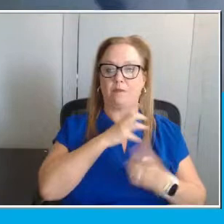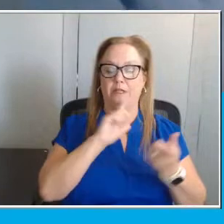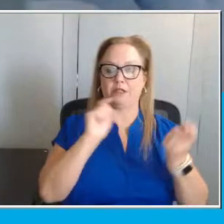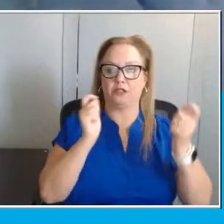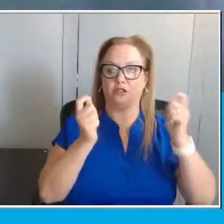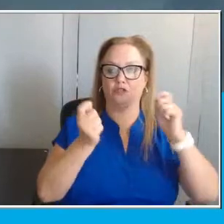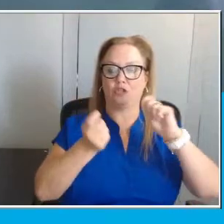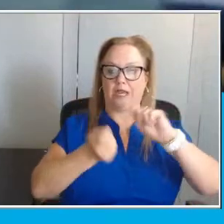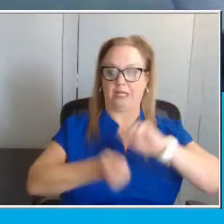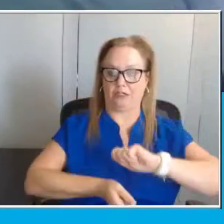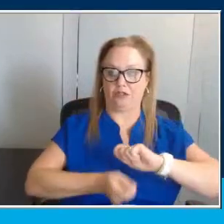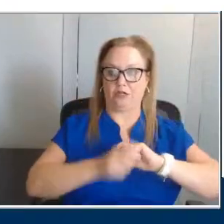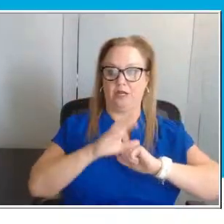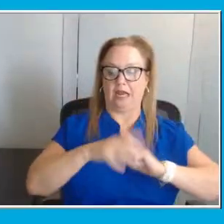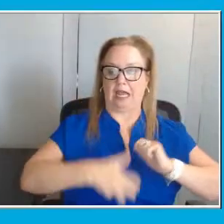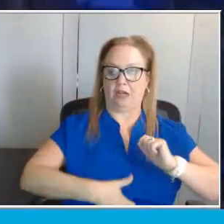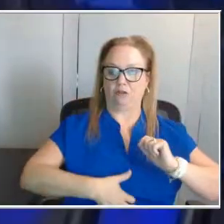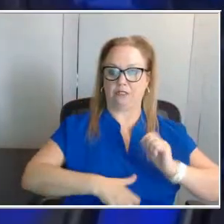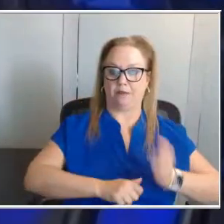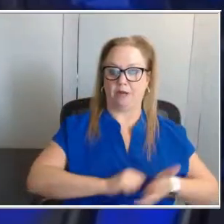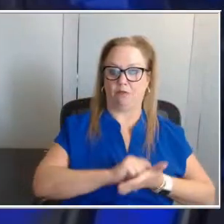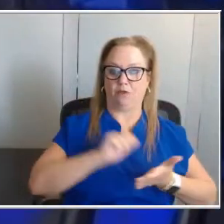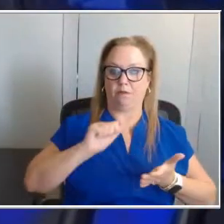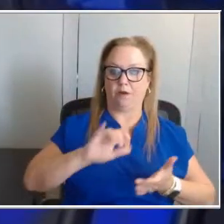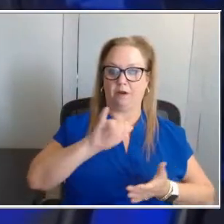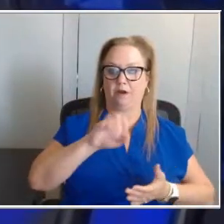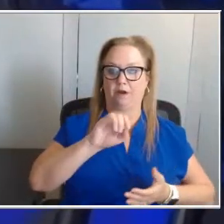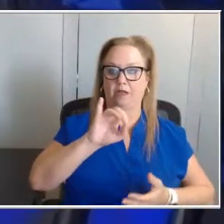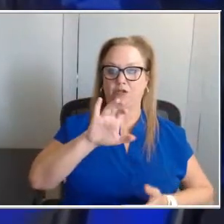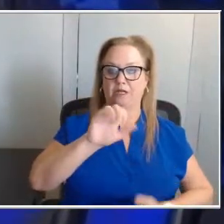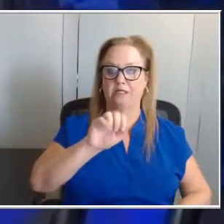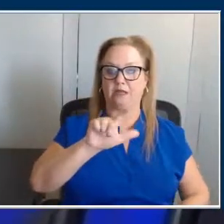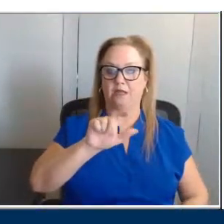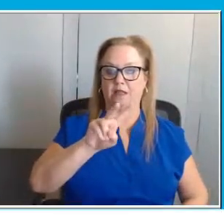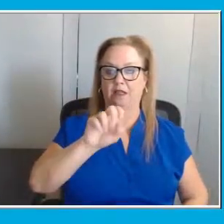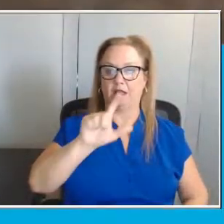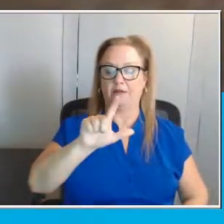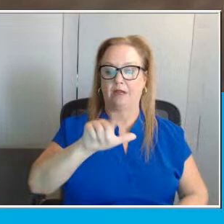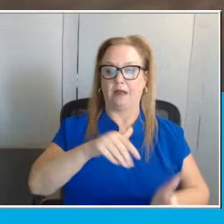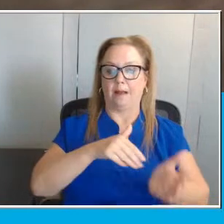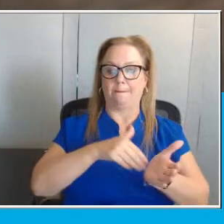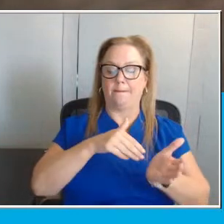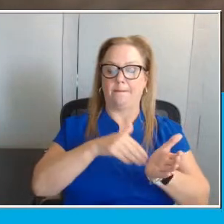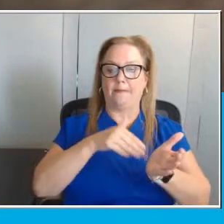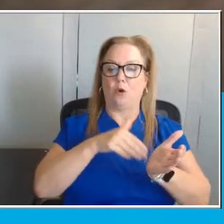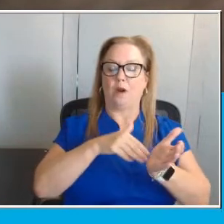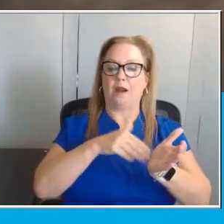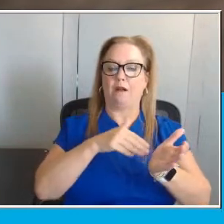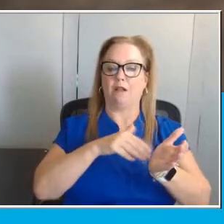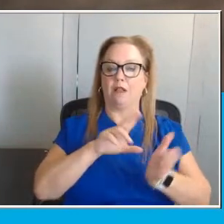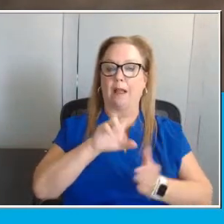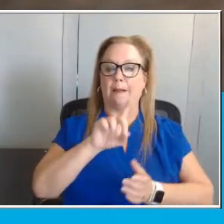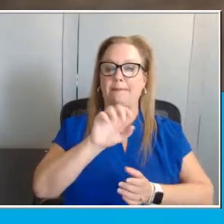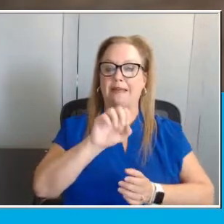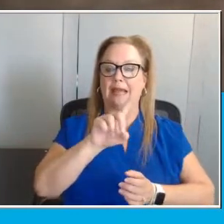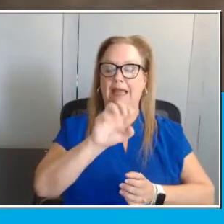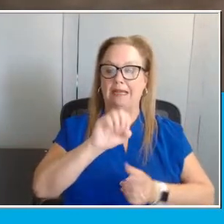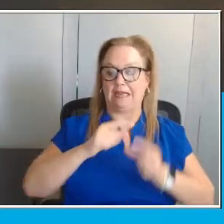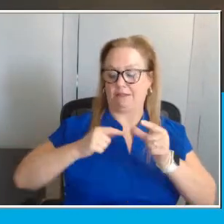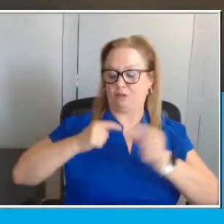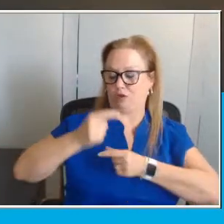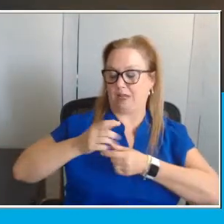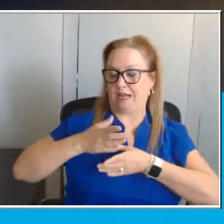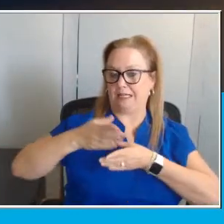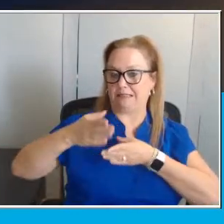destiny and had her stomach removed. I'm Jessica Lovell on the next Morning Medical Update, the genetic side of cancer and what it means